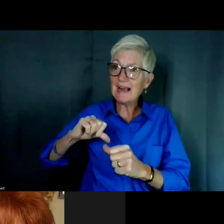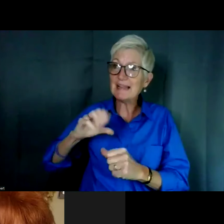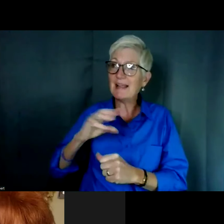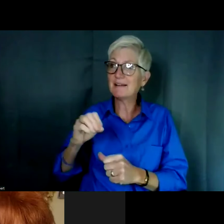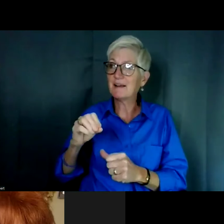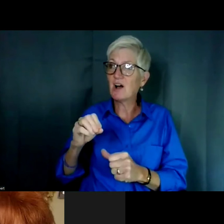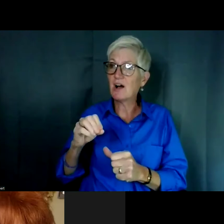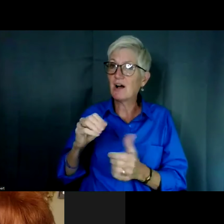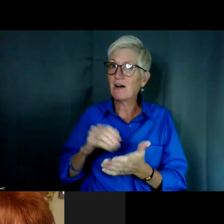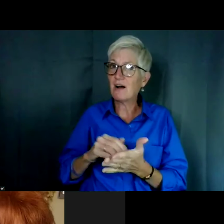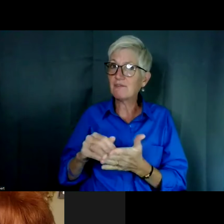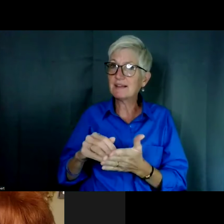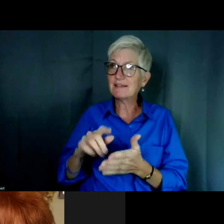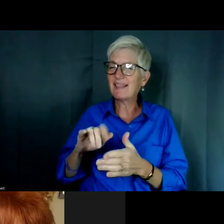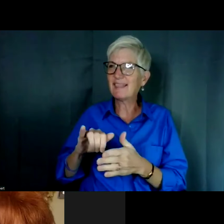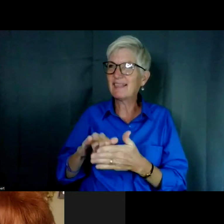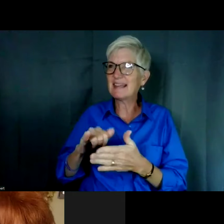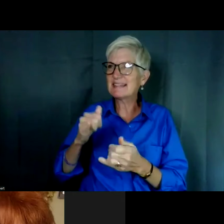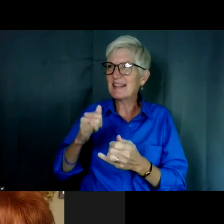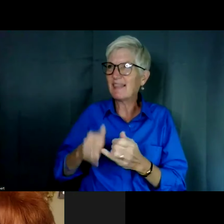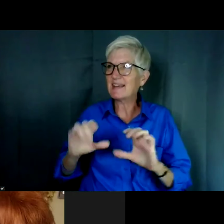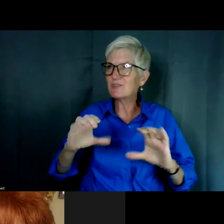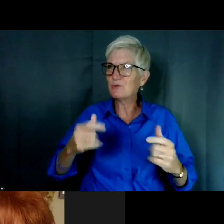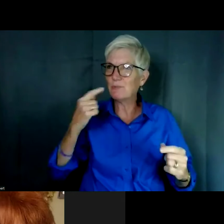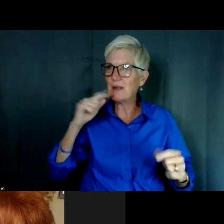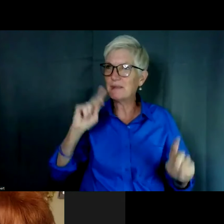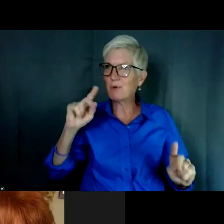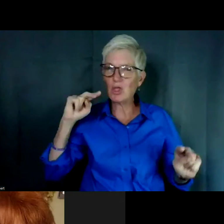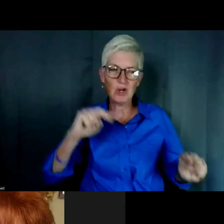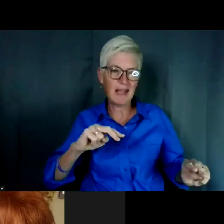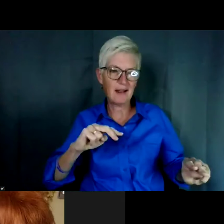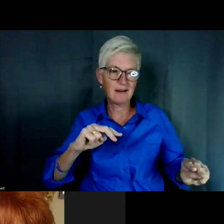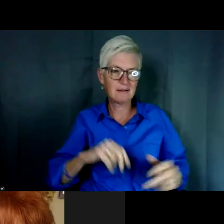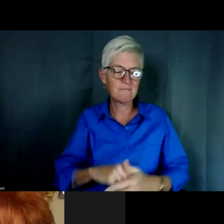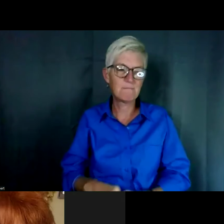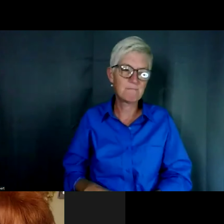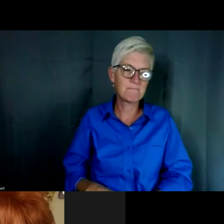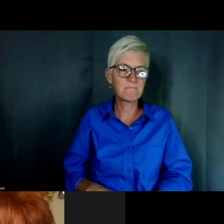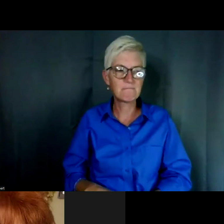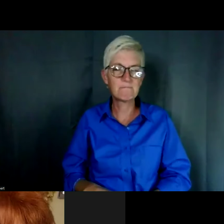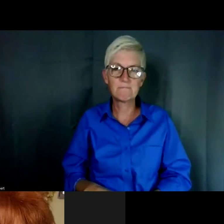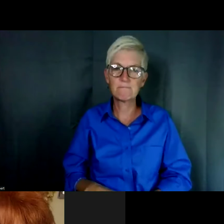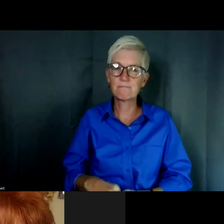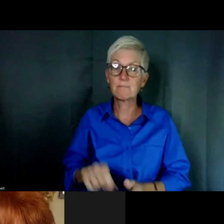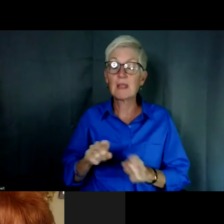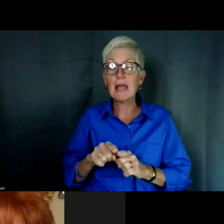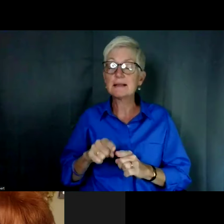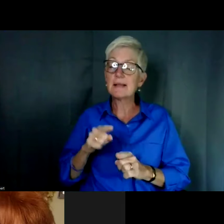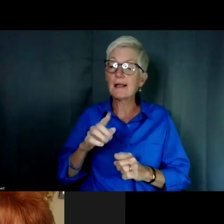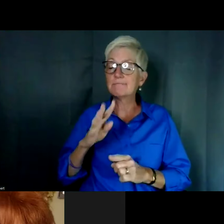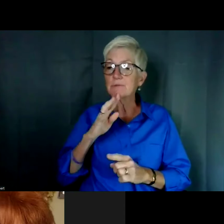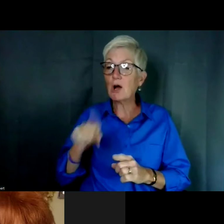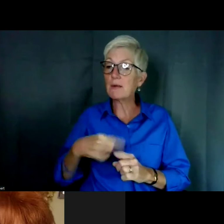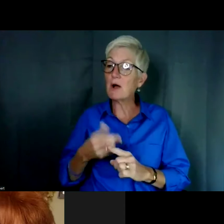often the last group that's looked at. And as I go through some of my examples that